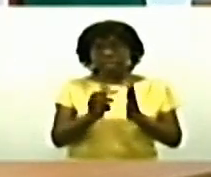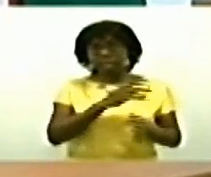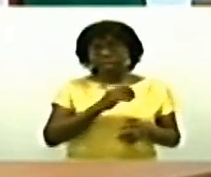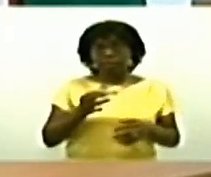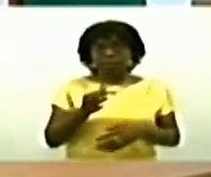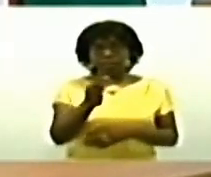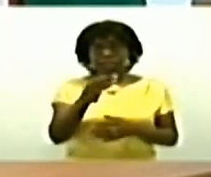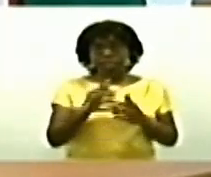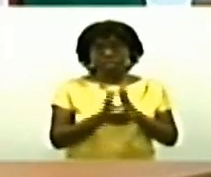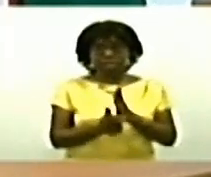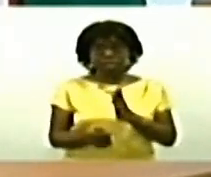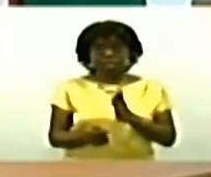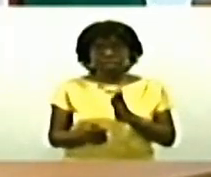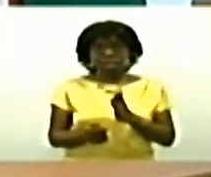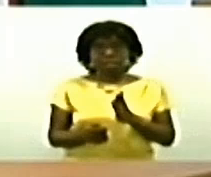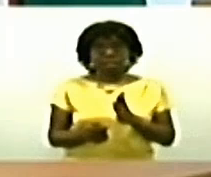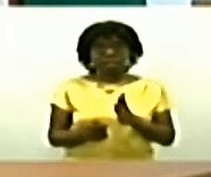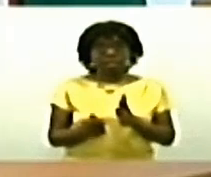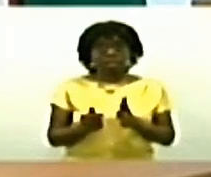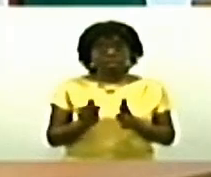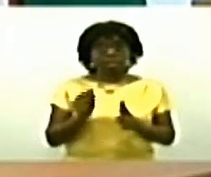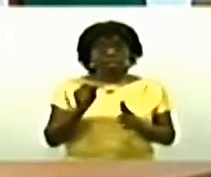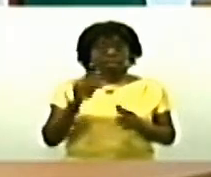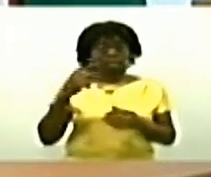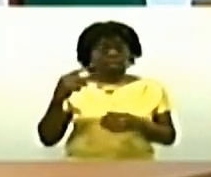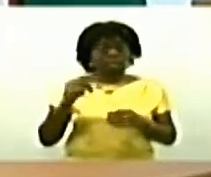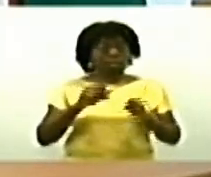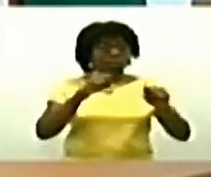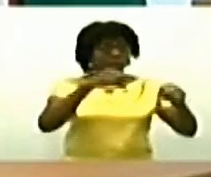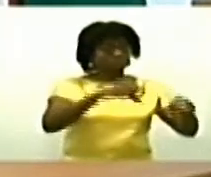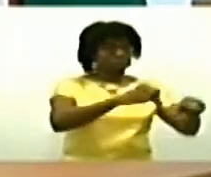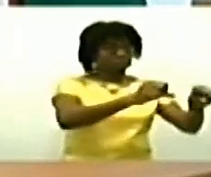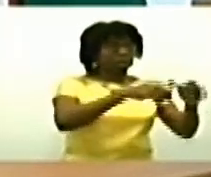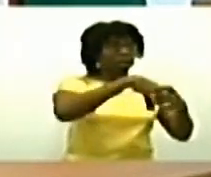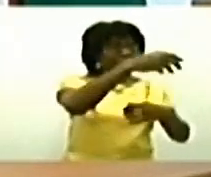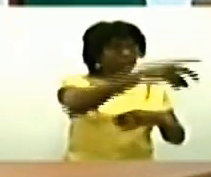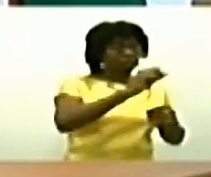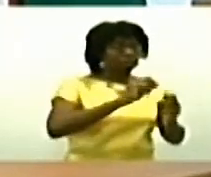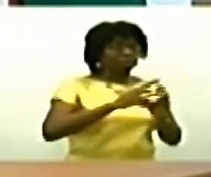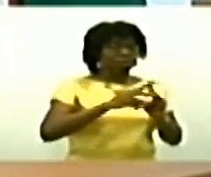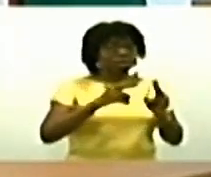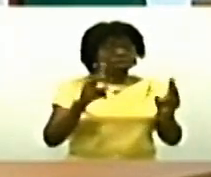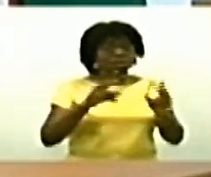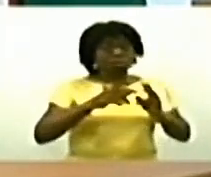skills. Right? The ocean out there is a wide ocean.